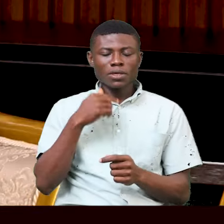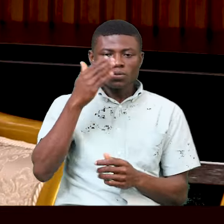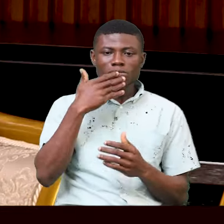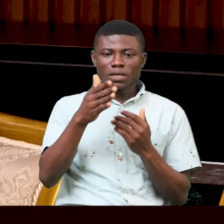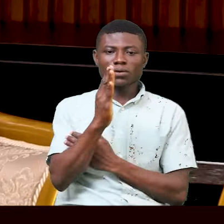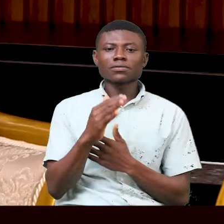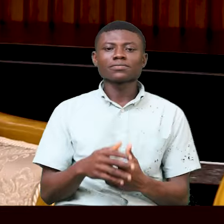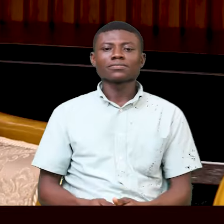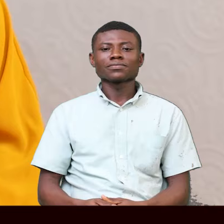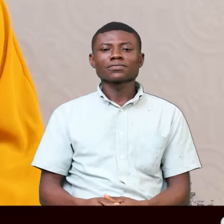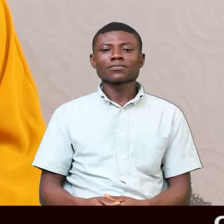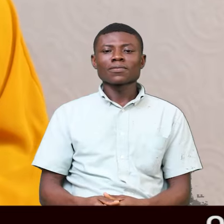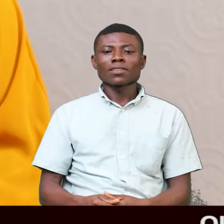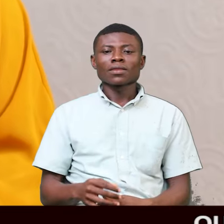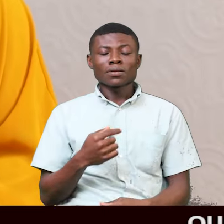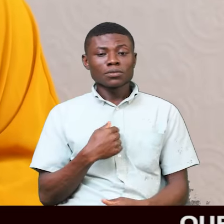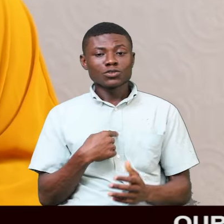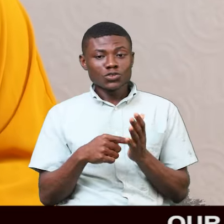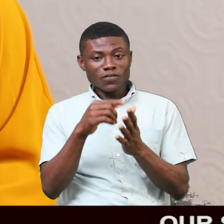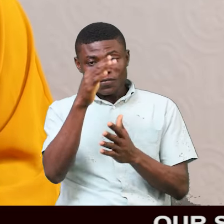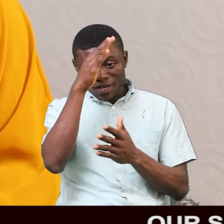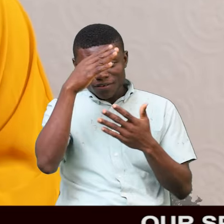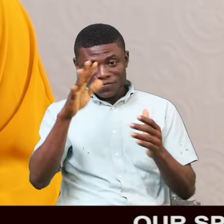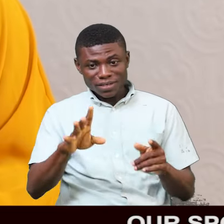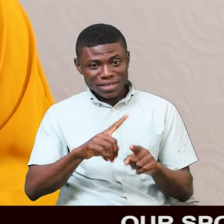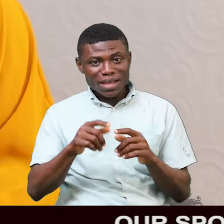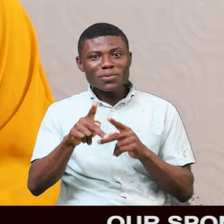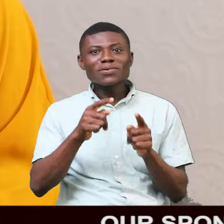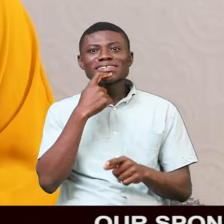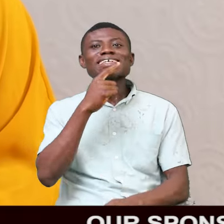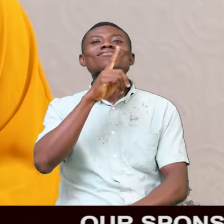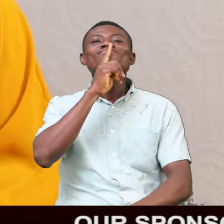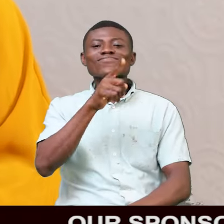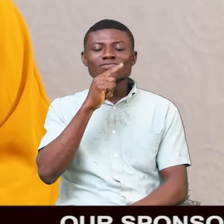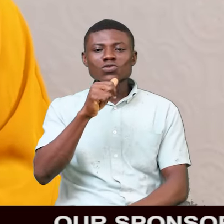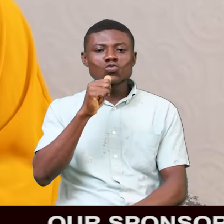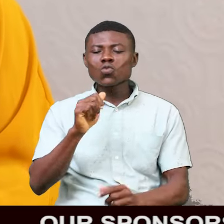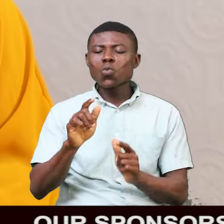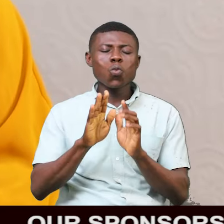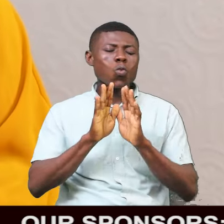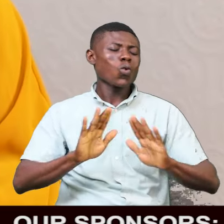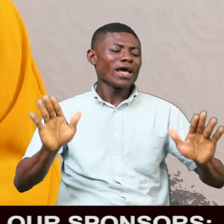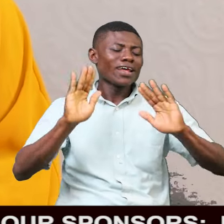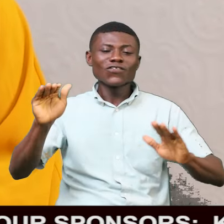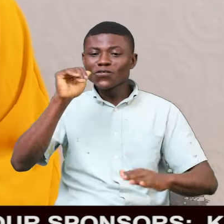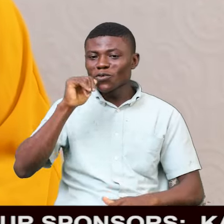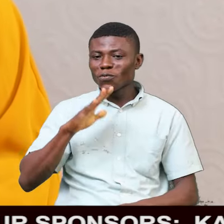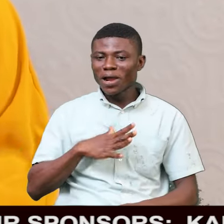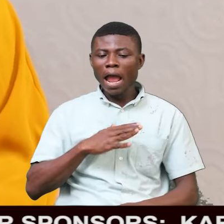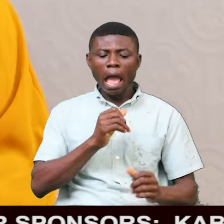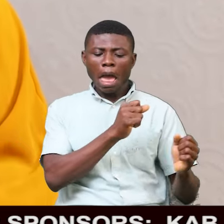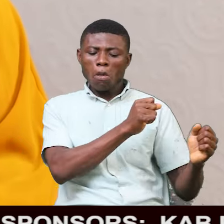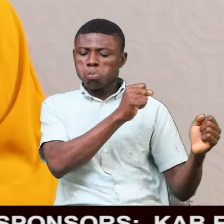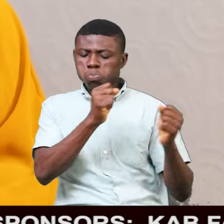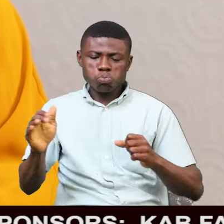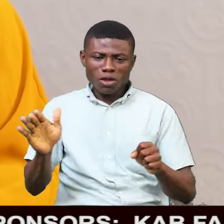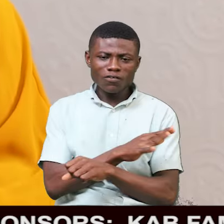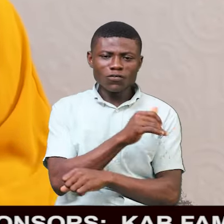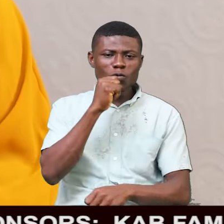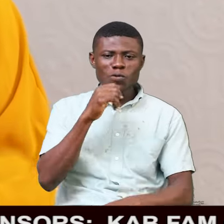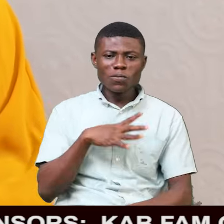dodo amen meda papa di wie ye no kasa aha the superwoman the powerful